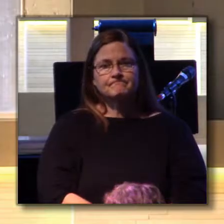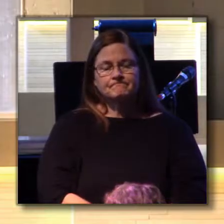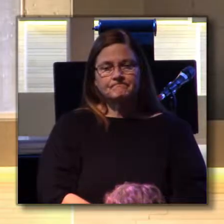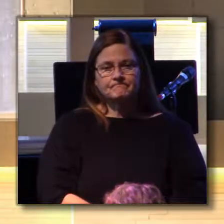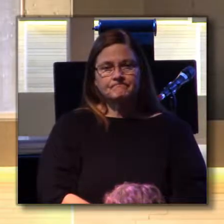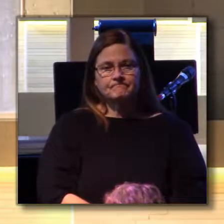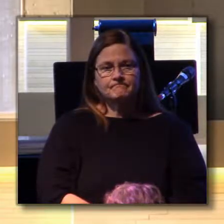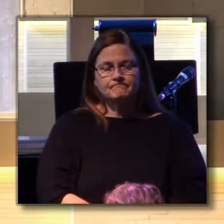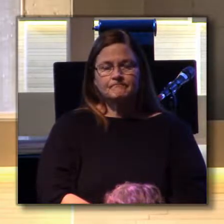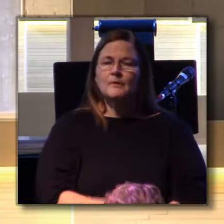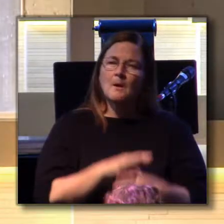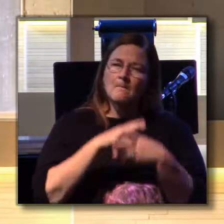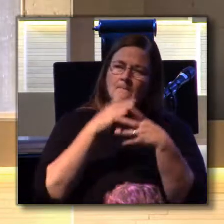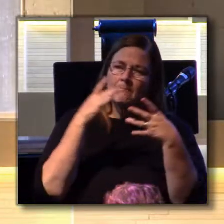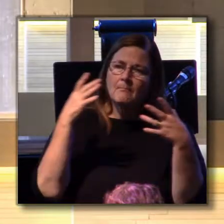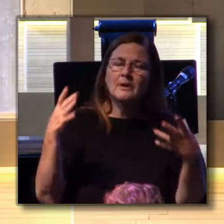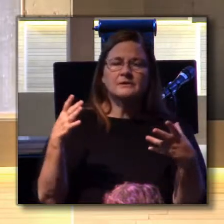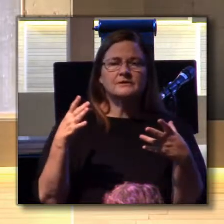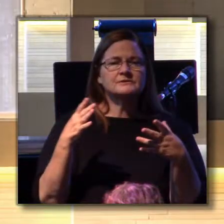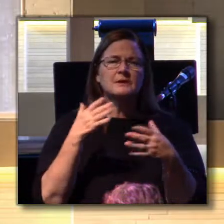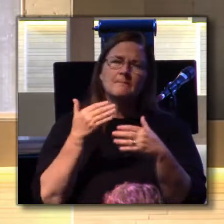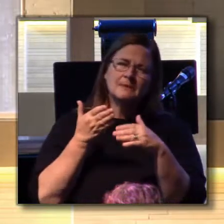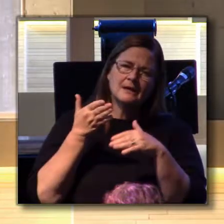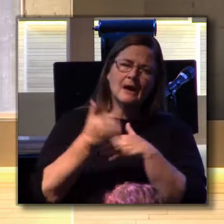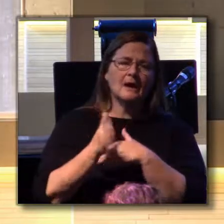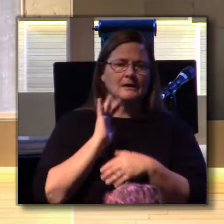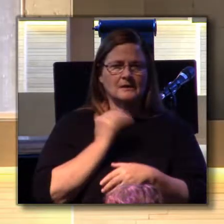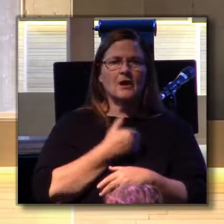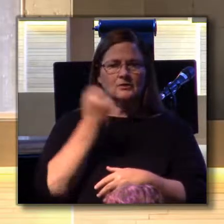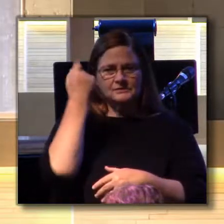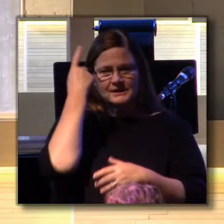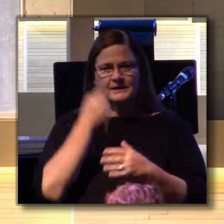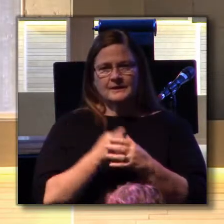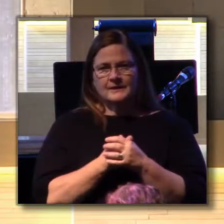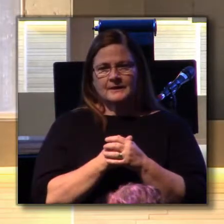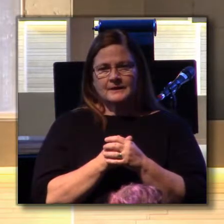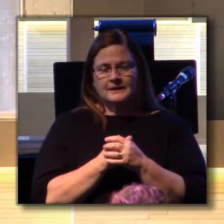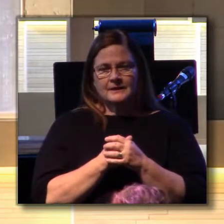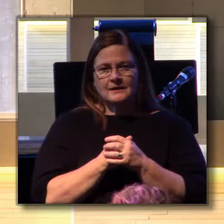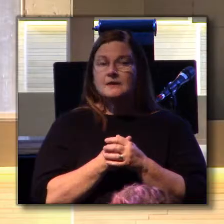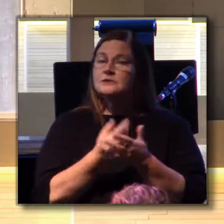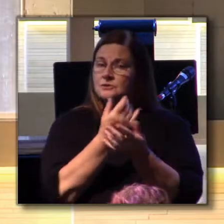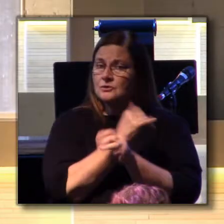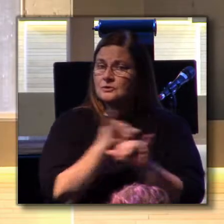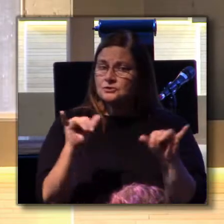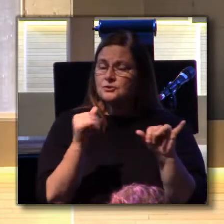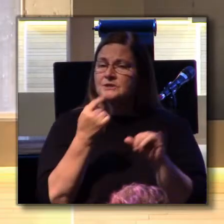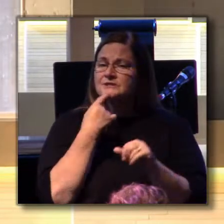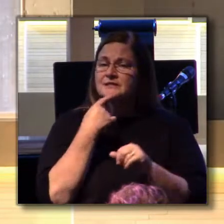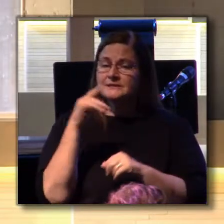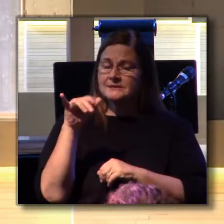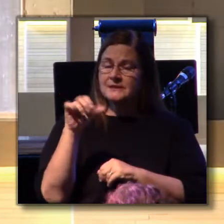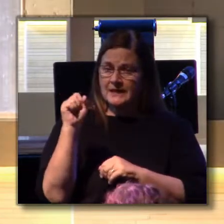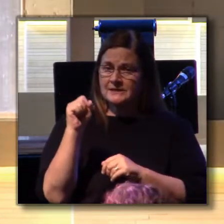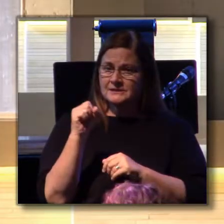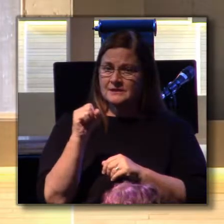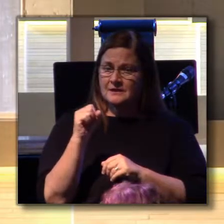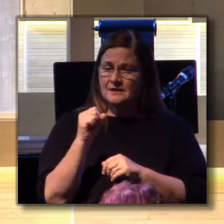abundance beyond our understanding. And so Yeshua says, yes, forsake what